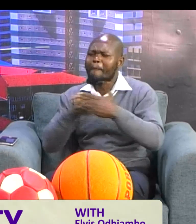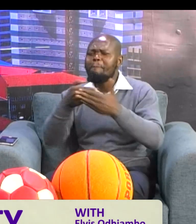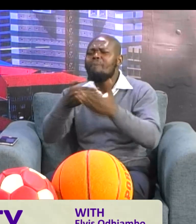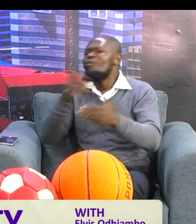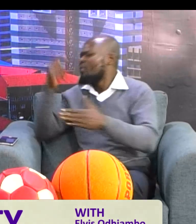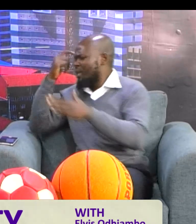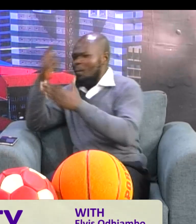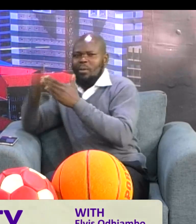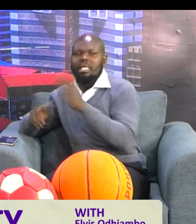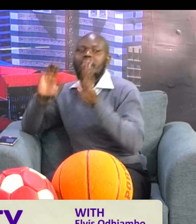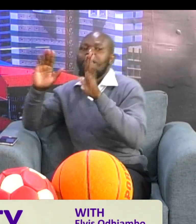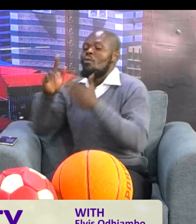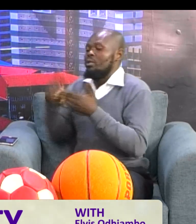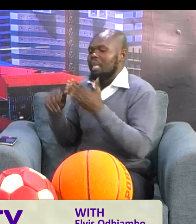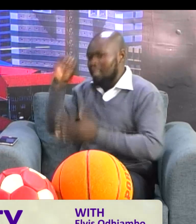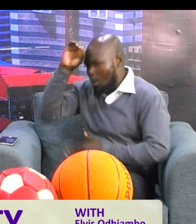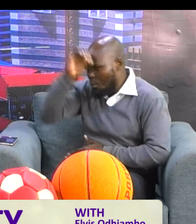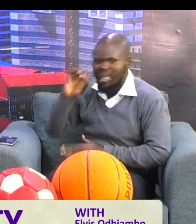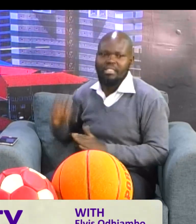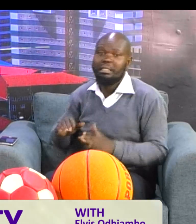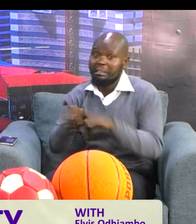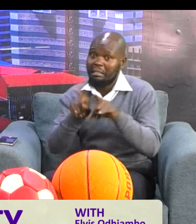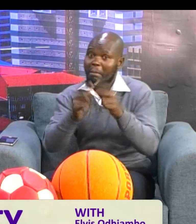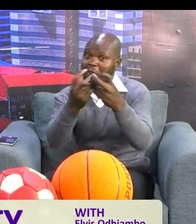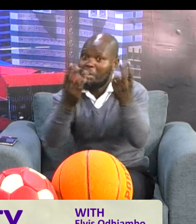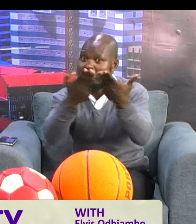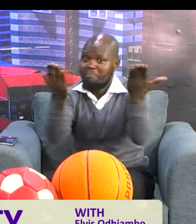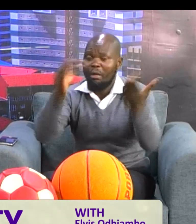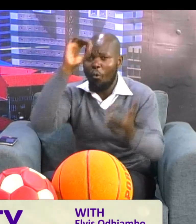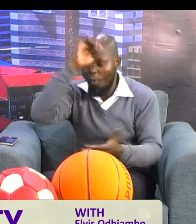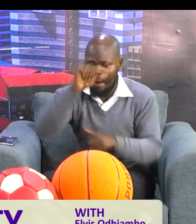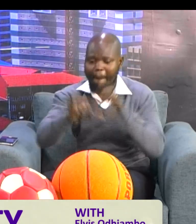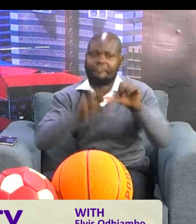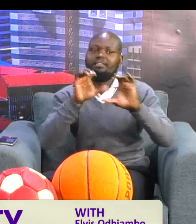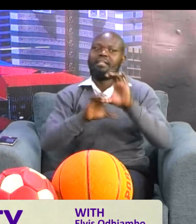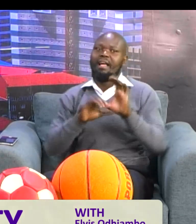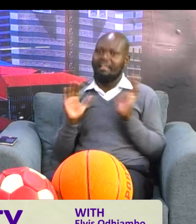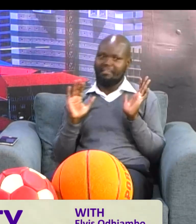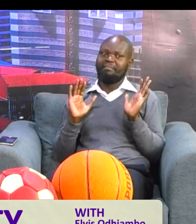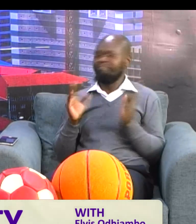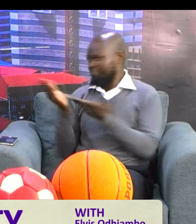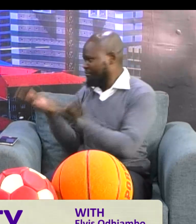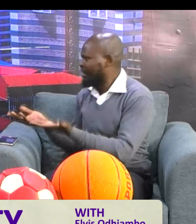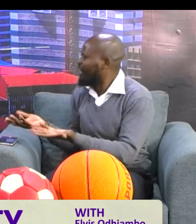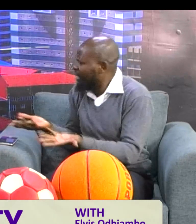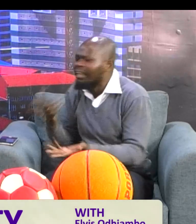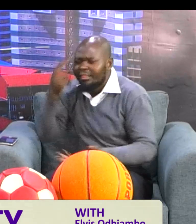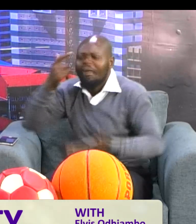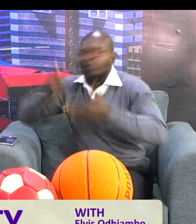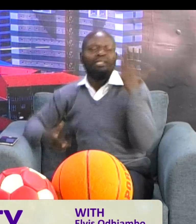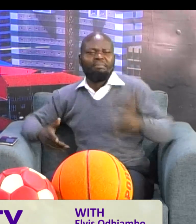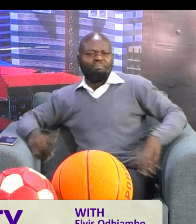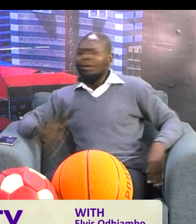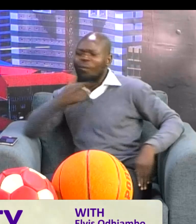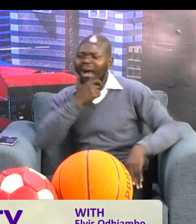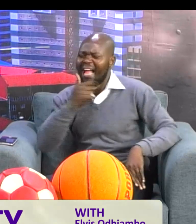them? Soon are they going to be kicked into relegation, Right. or are they going to remain at the bottom? And also the viewers, please, Right. you'll